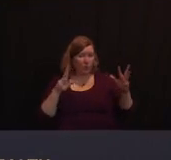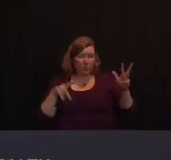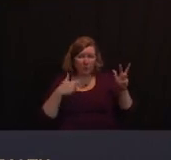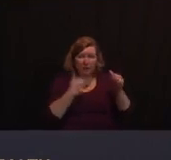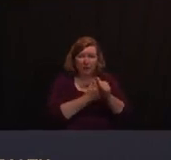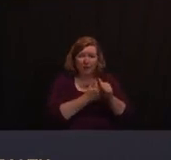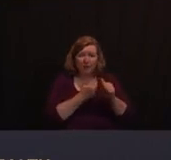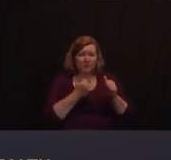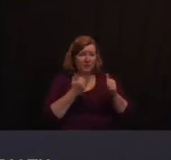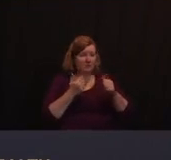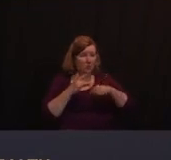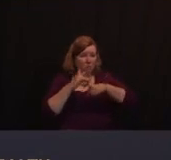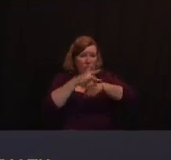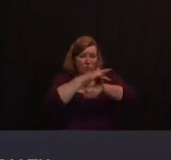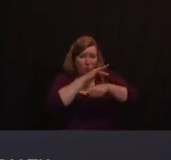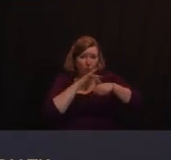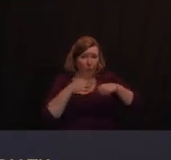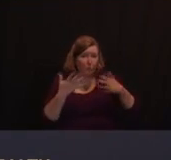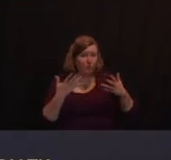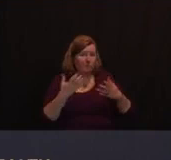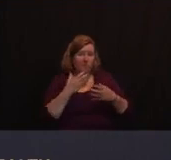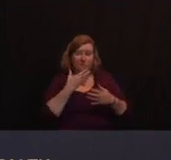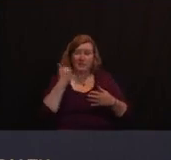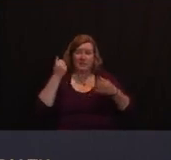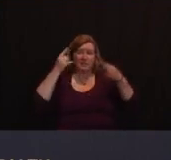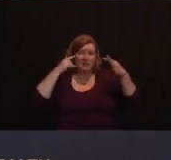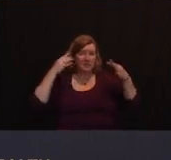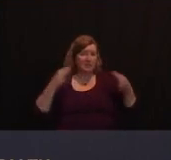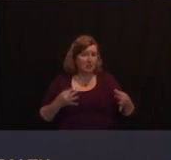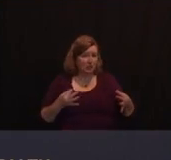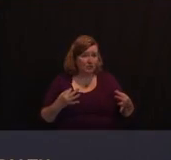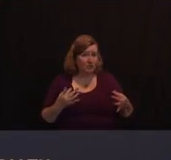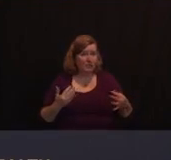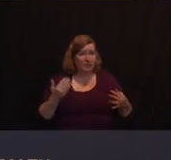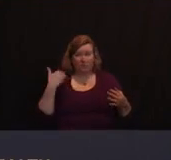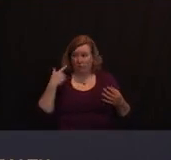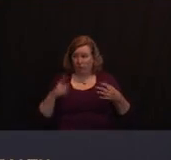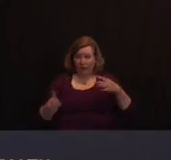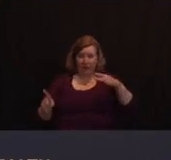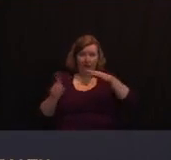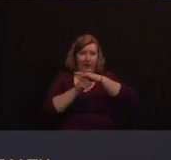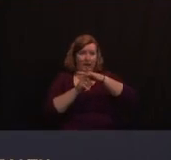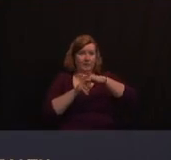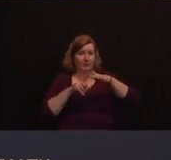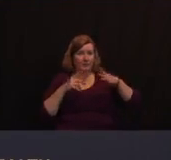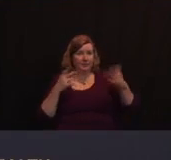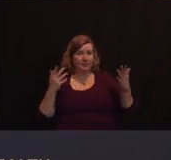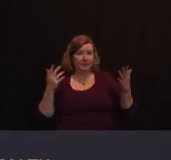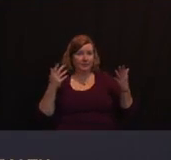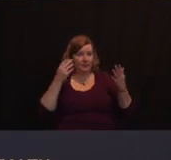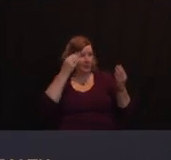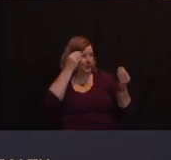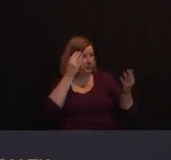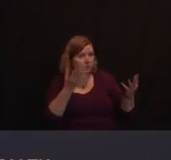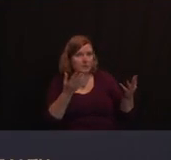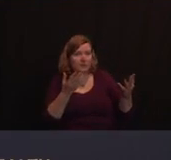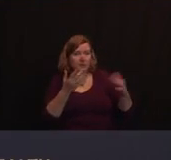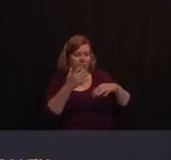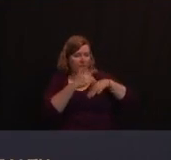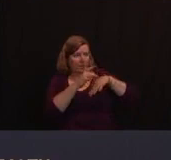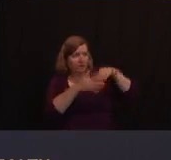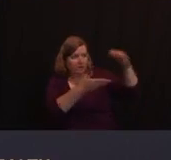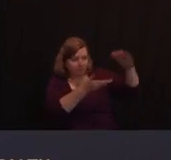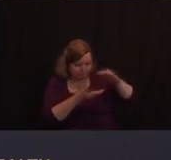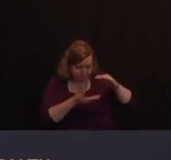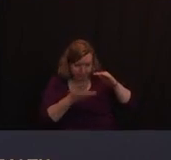worked. You make the best decisions at the moment in time. You make those decisions based on the information you've got. I'll let Judy come back to